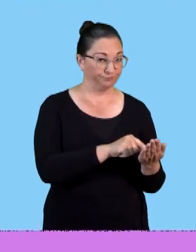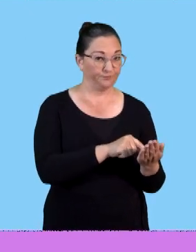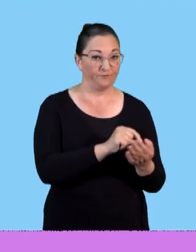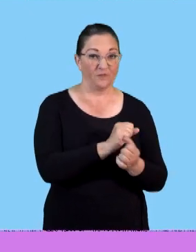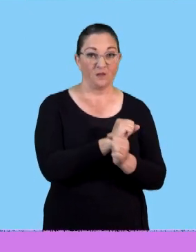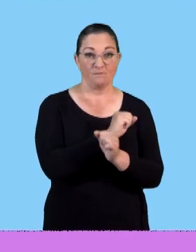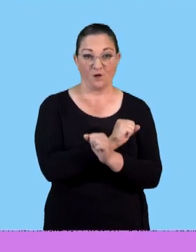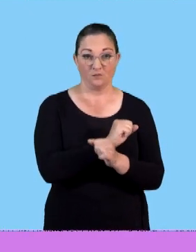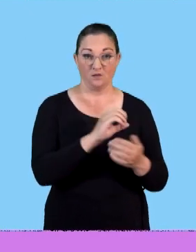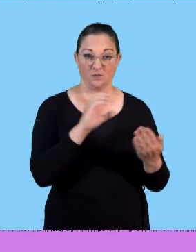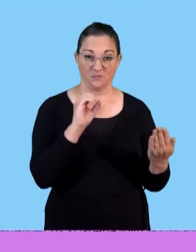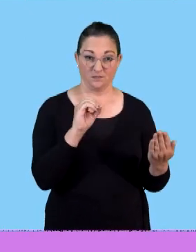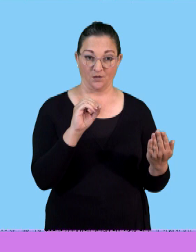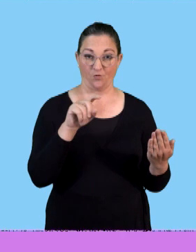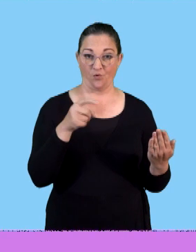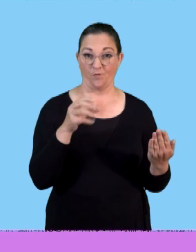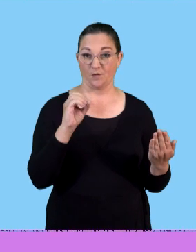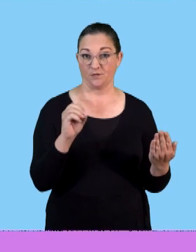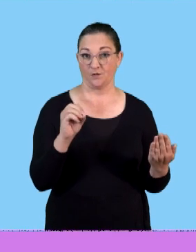4,309,200 multiplied by